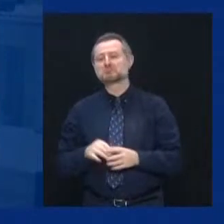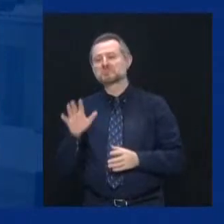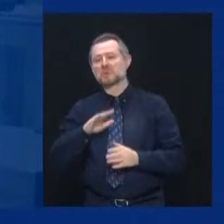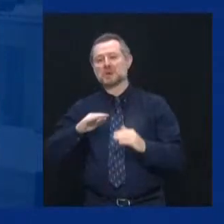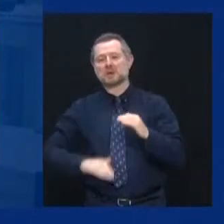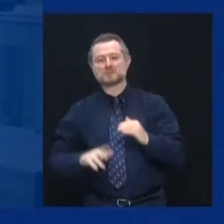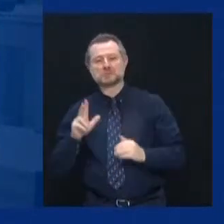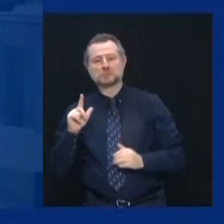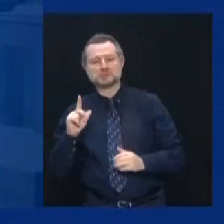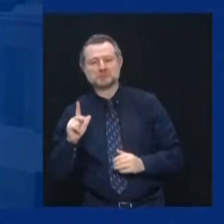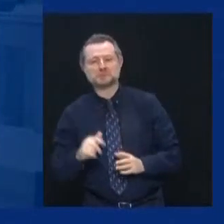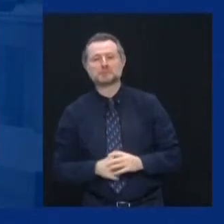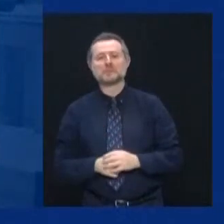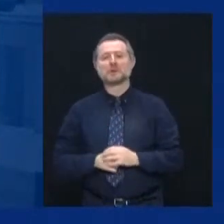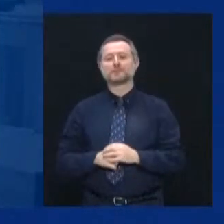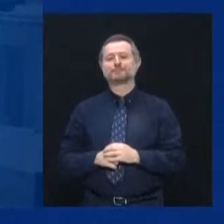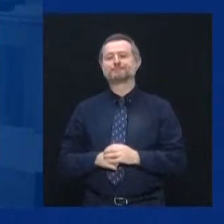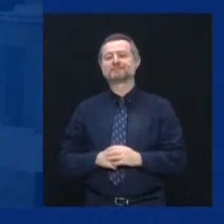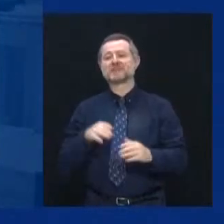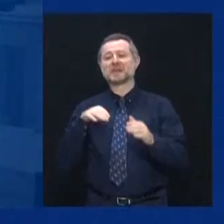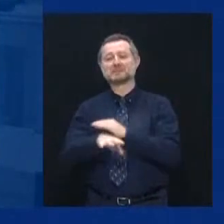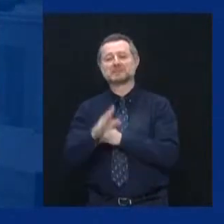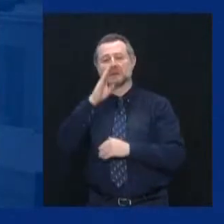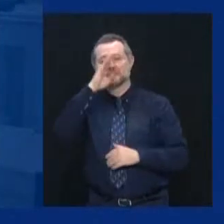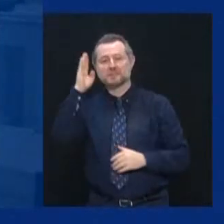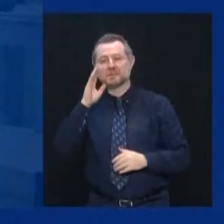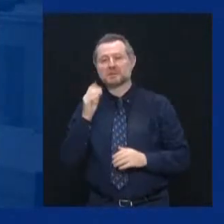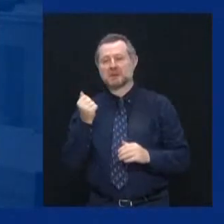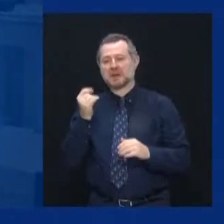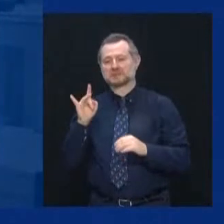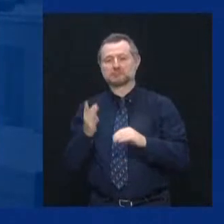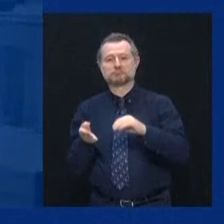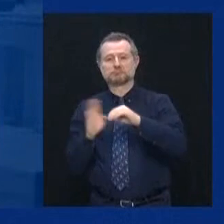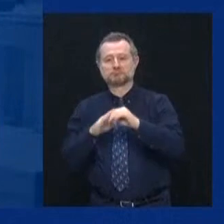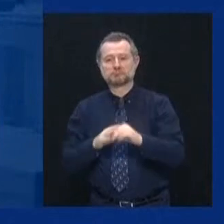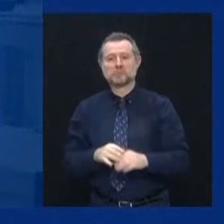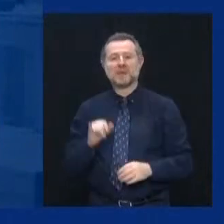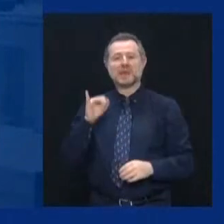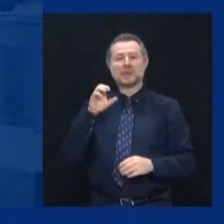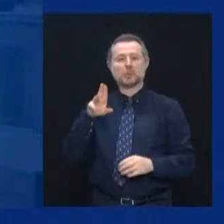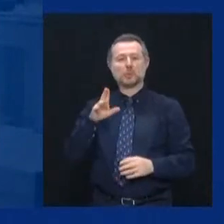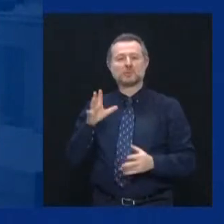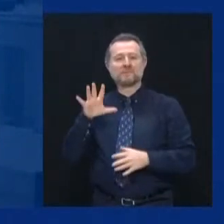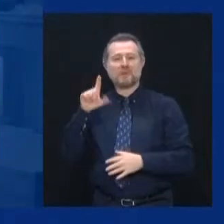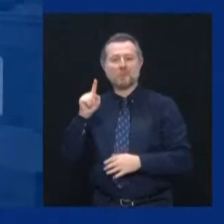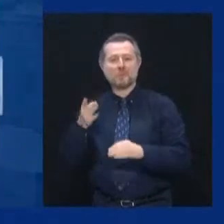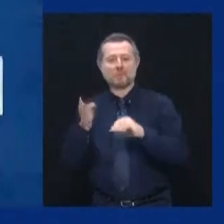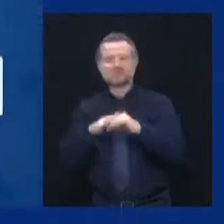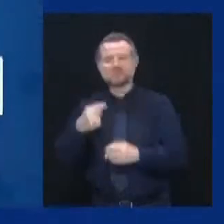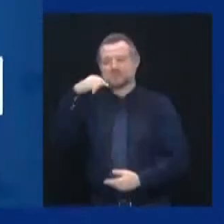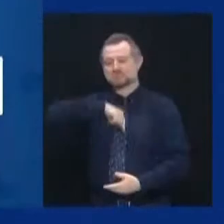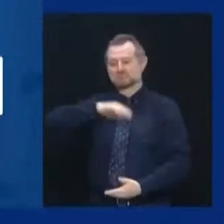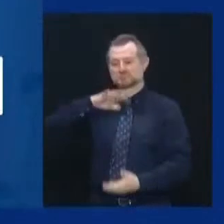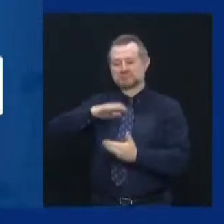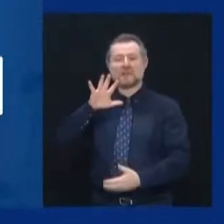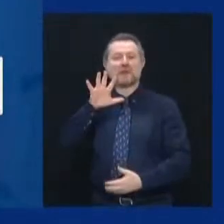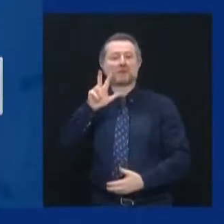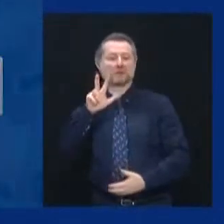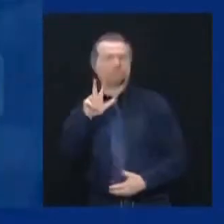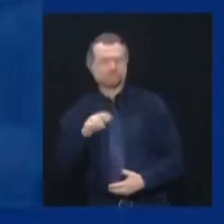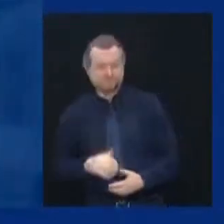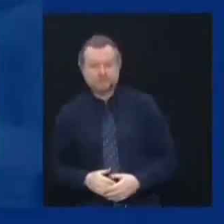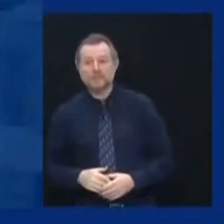23, hospital admissions up 18, ICU plus 51, intubations plus 53.